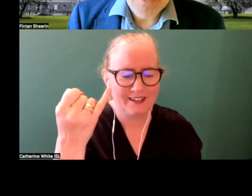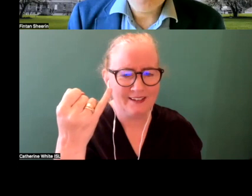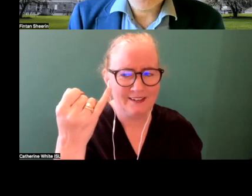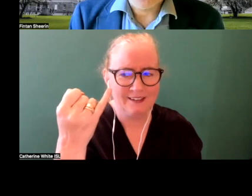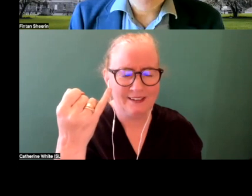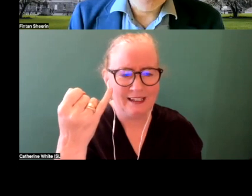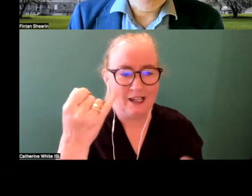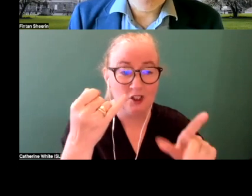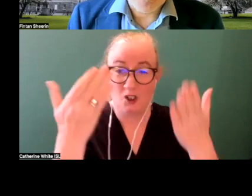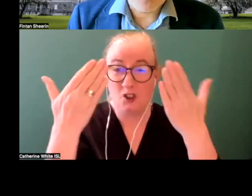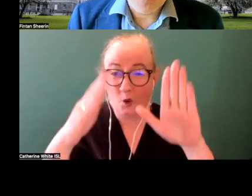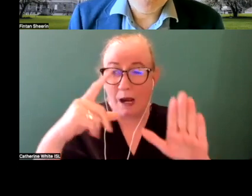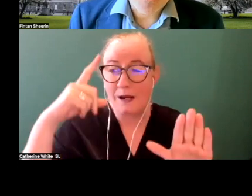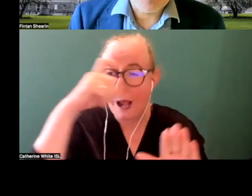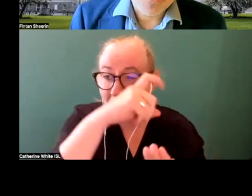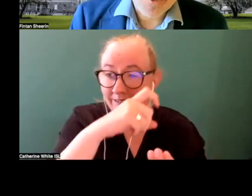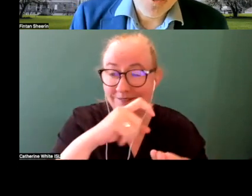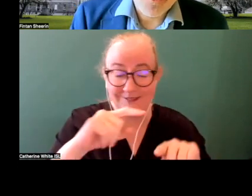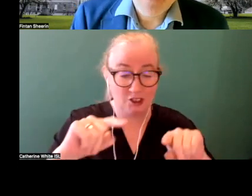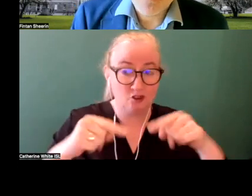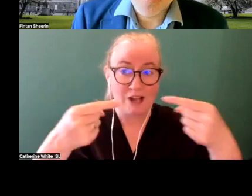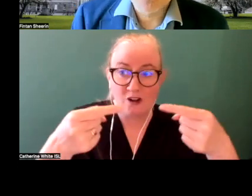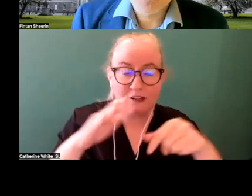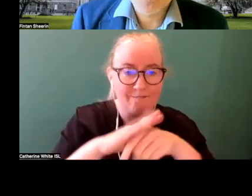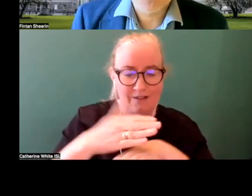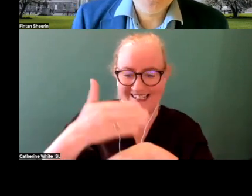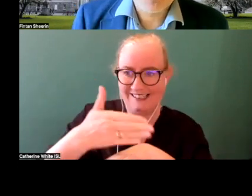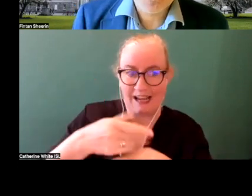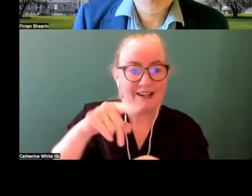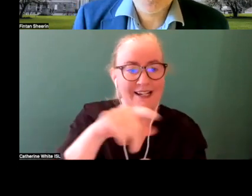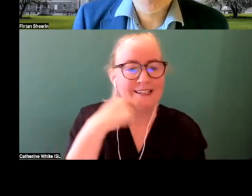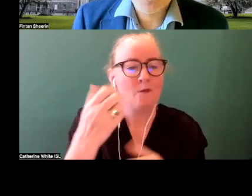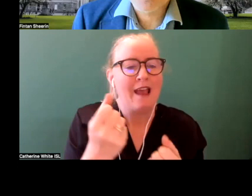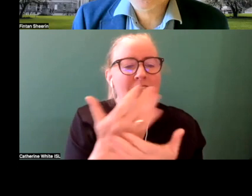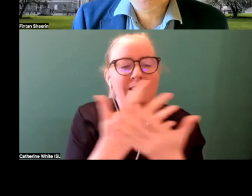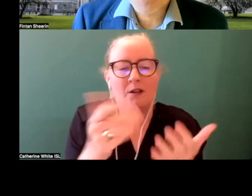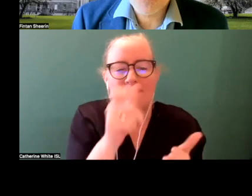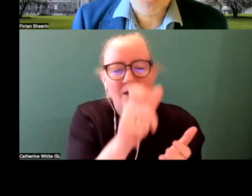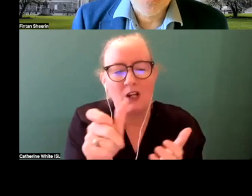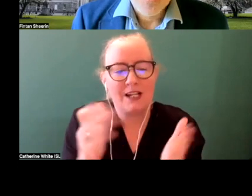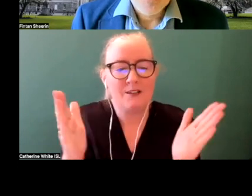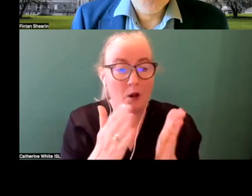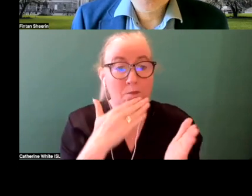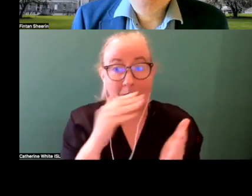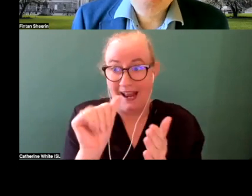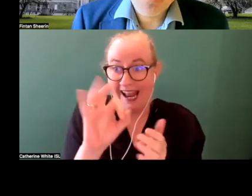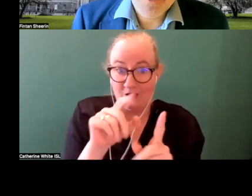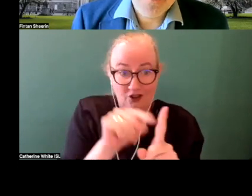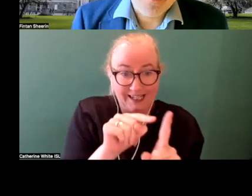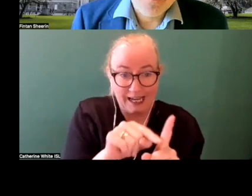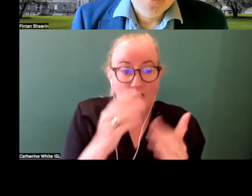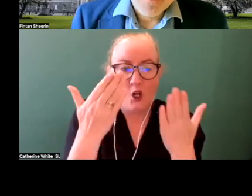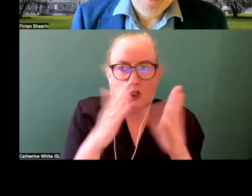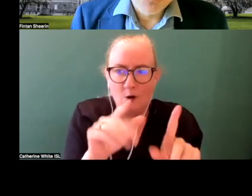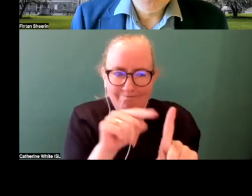the complexity and the challenges. The staff member said we would have a number of individuals living in smaller community houses that are aging, showing signs of